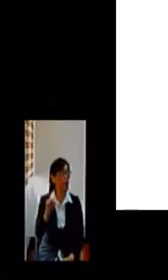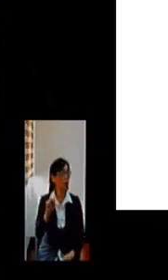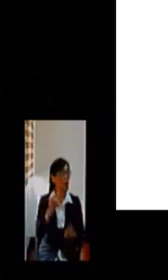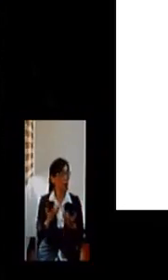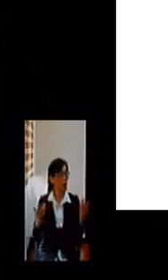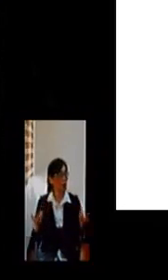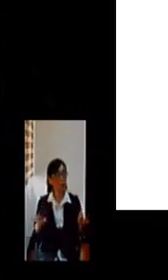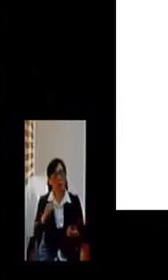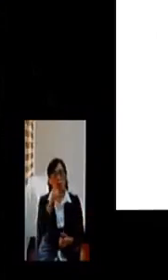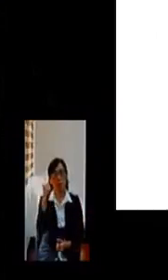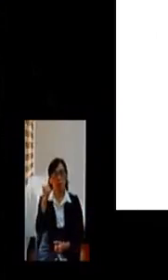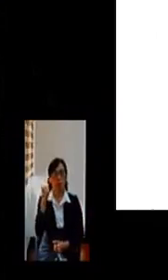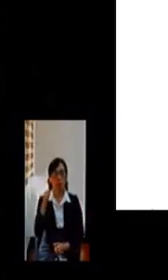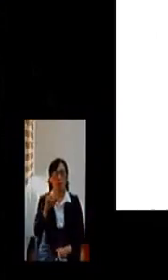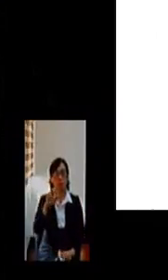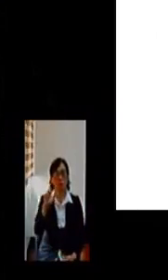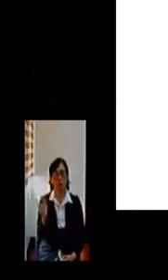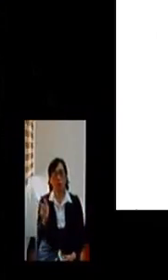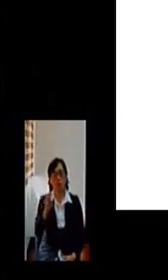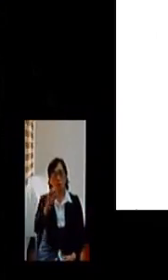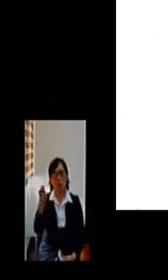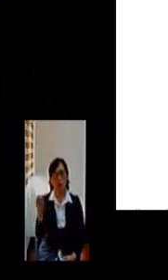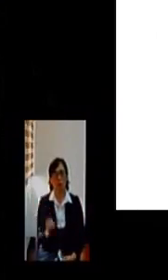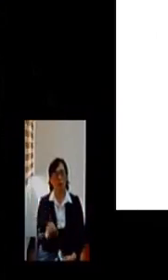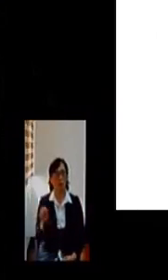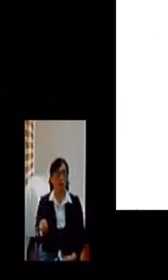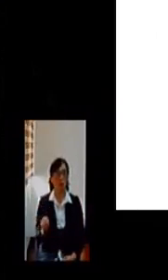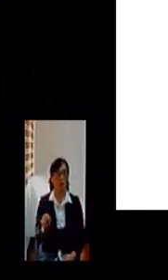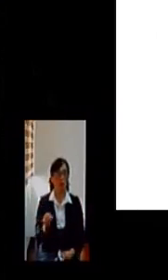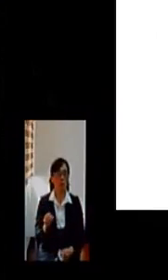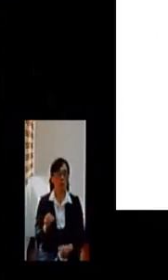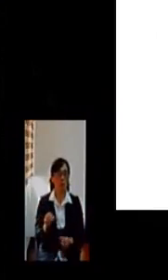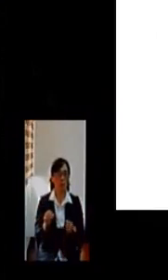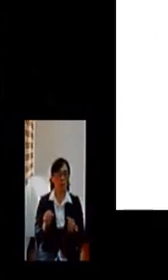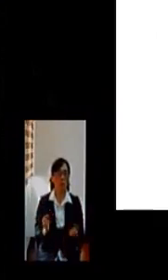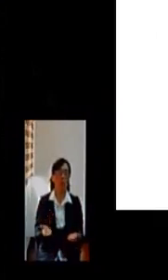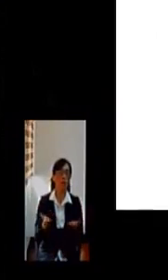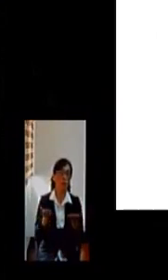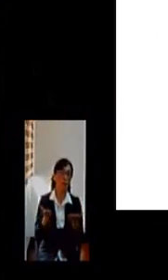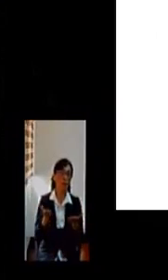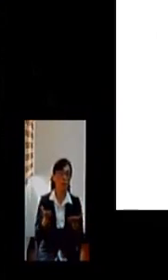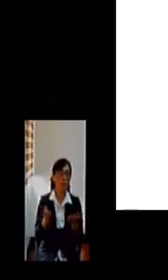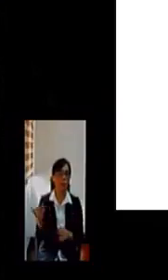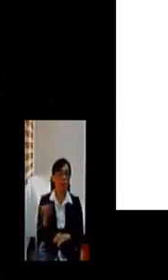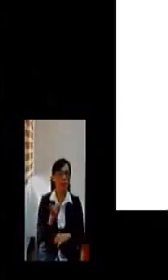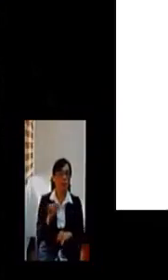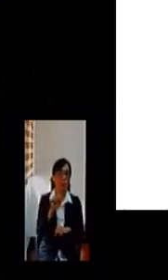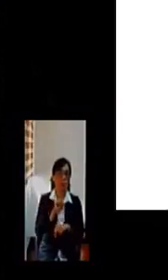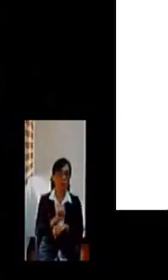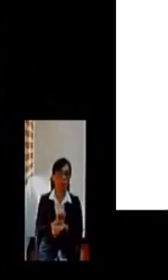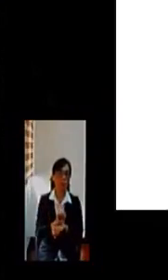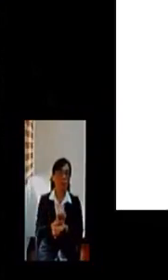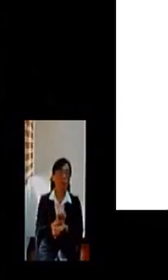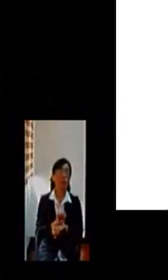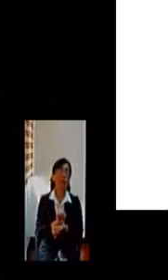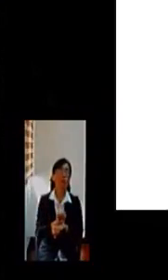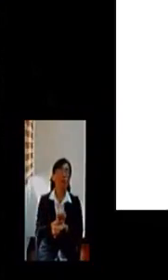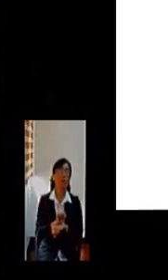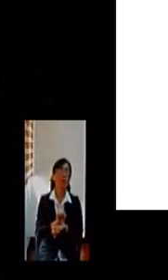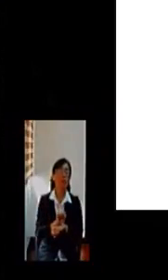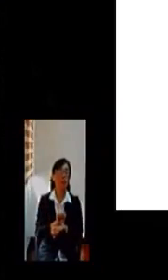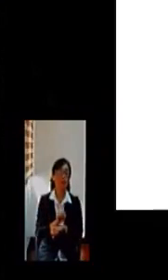have less than 20% forest cover. The UPLB came out with a seminal work that said, for the